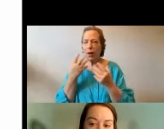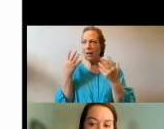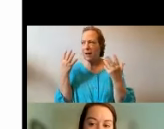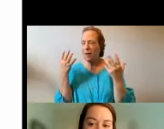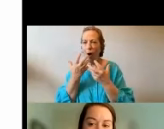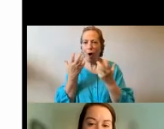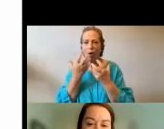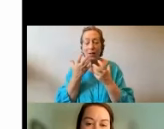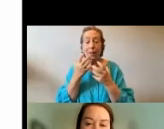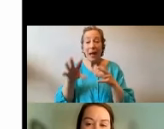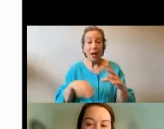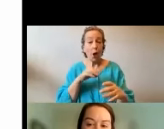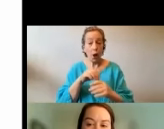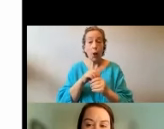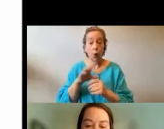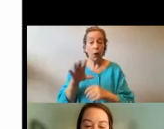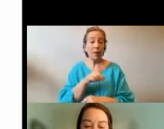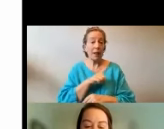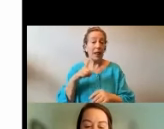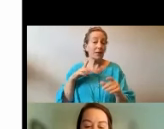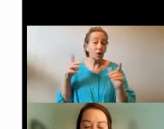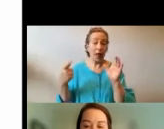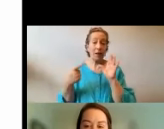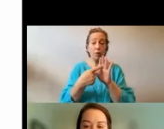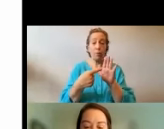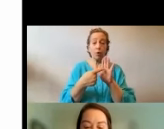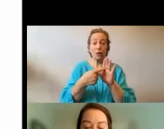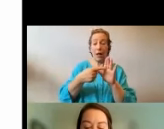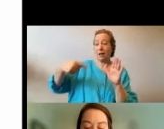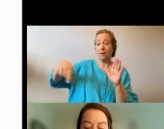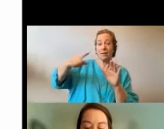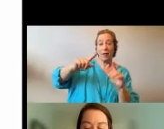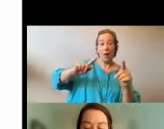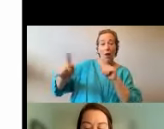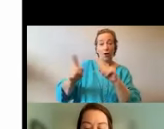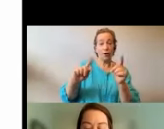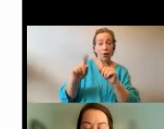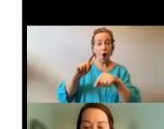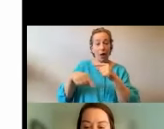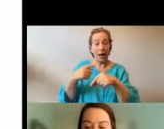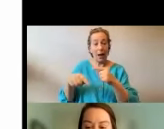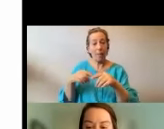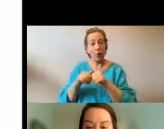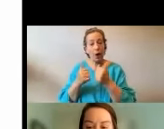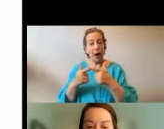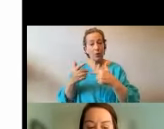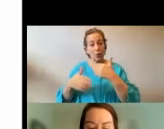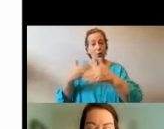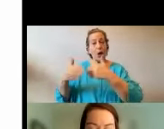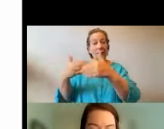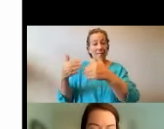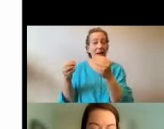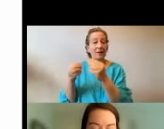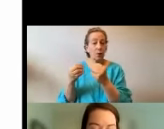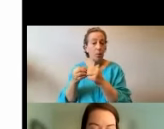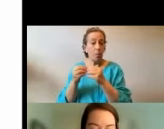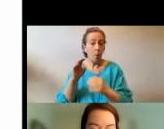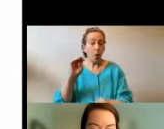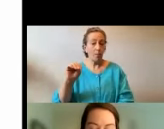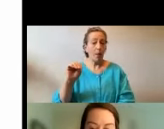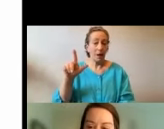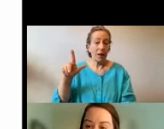our legislative representatives. They're having conversations about how to advance more medical legal partnerships. So I want